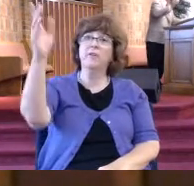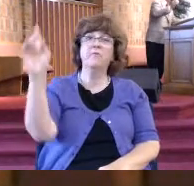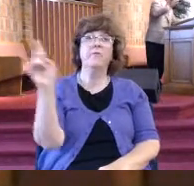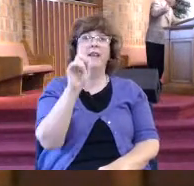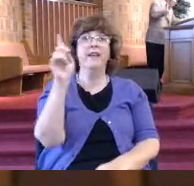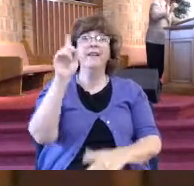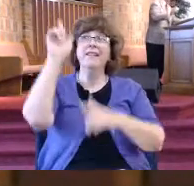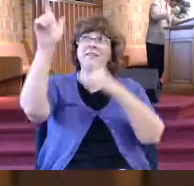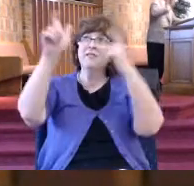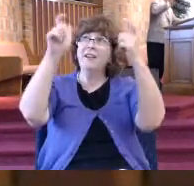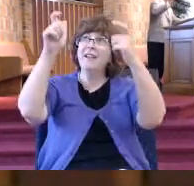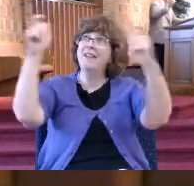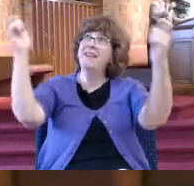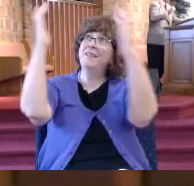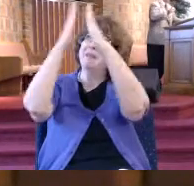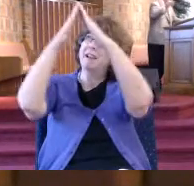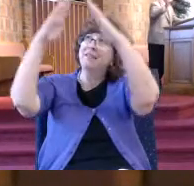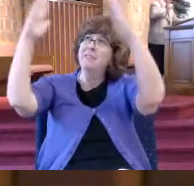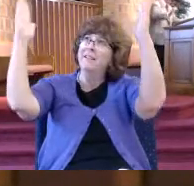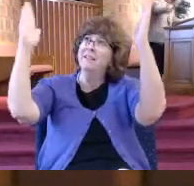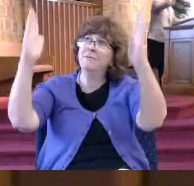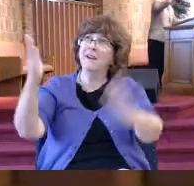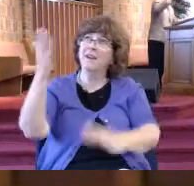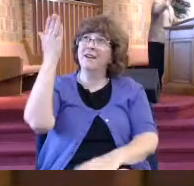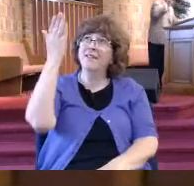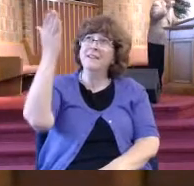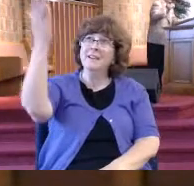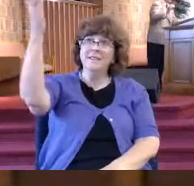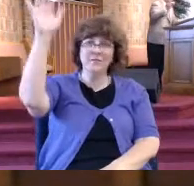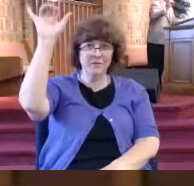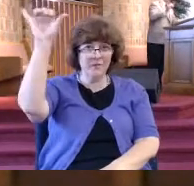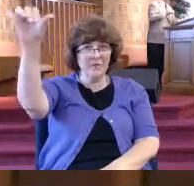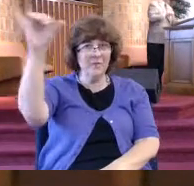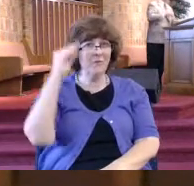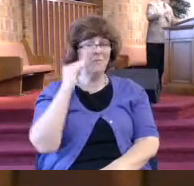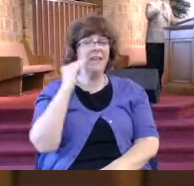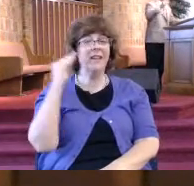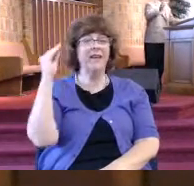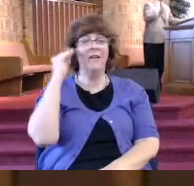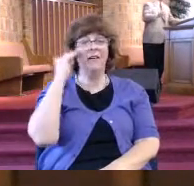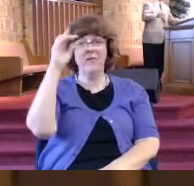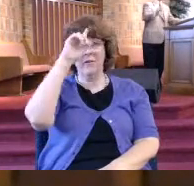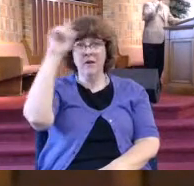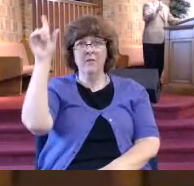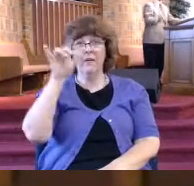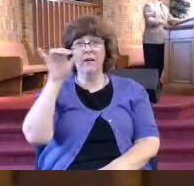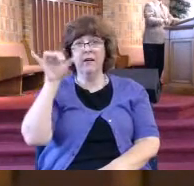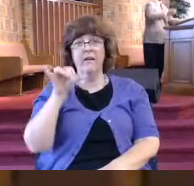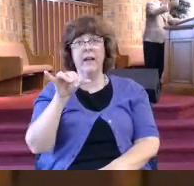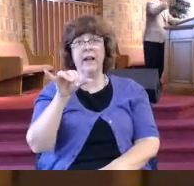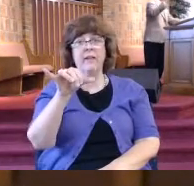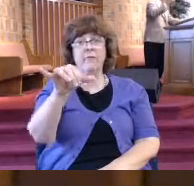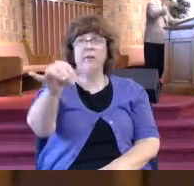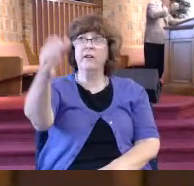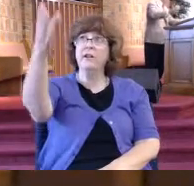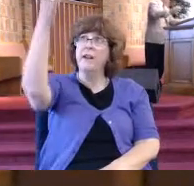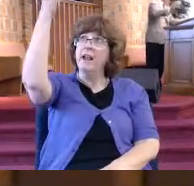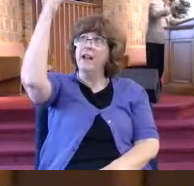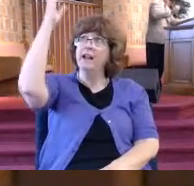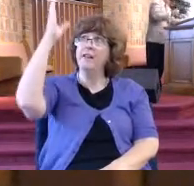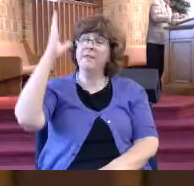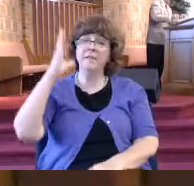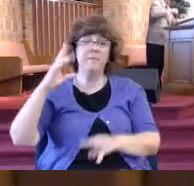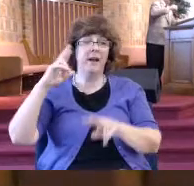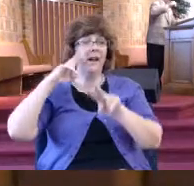river, where the shining mansions rise, soon will be our home forever,